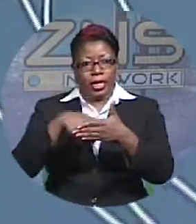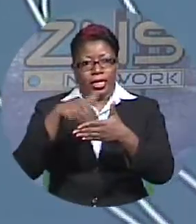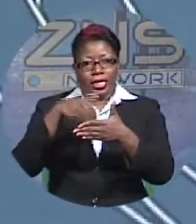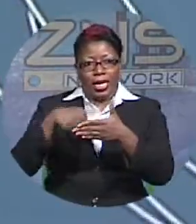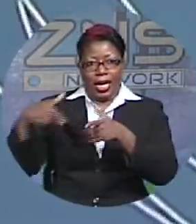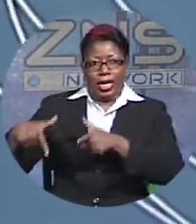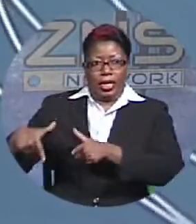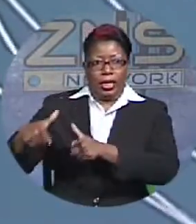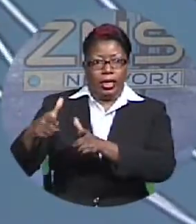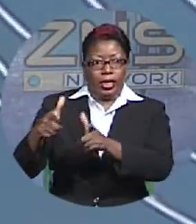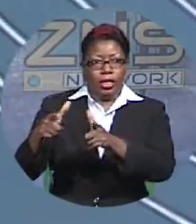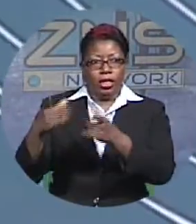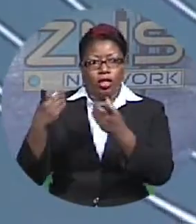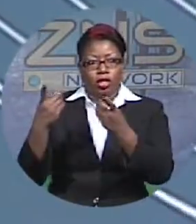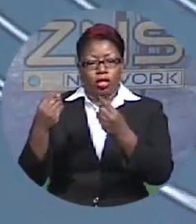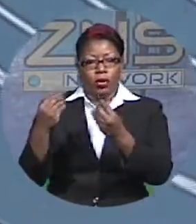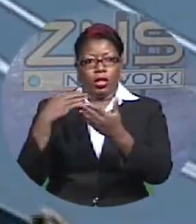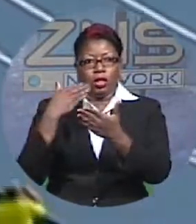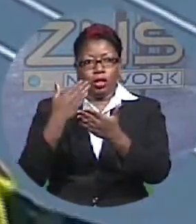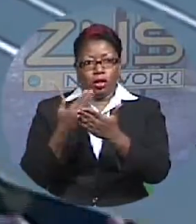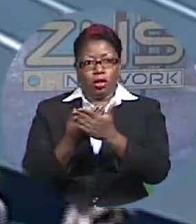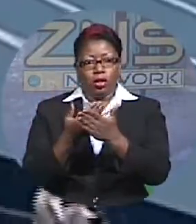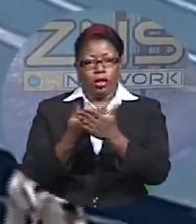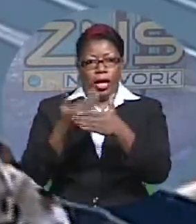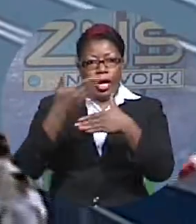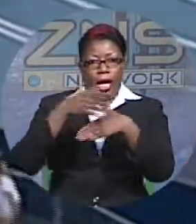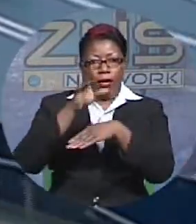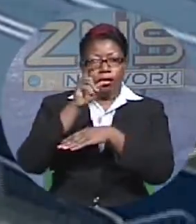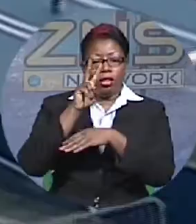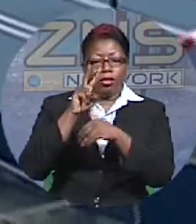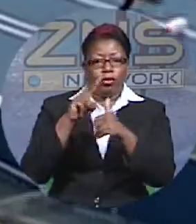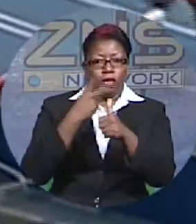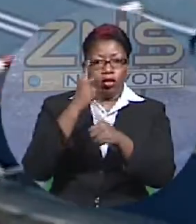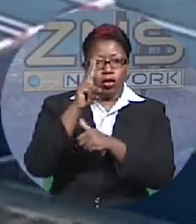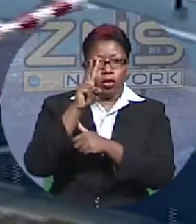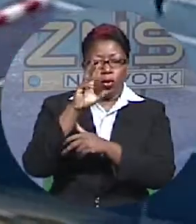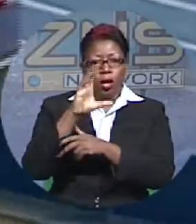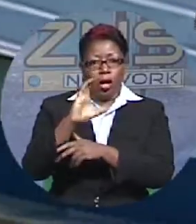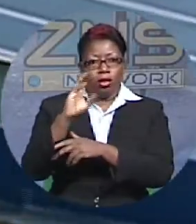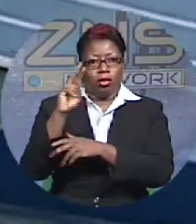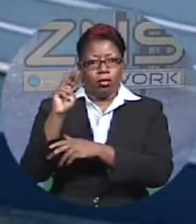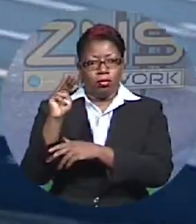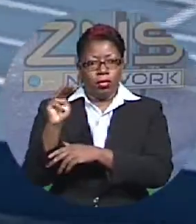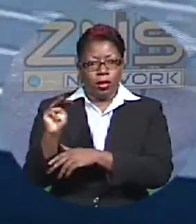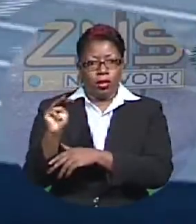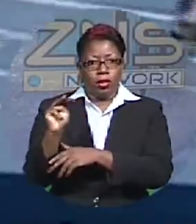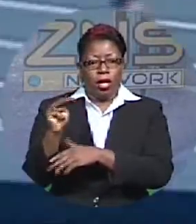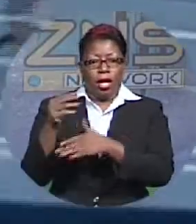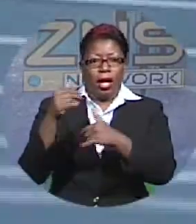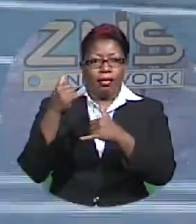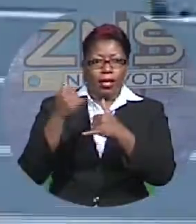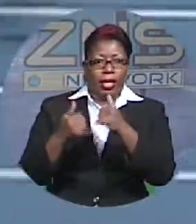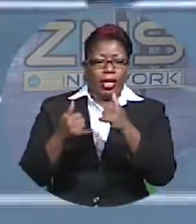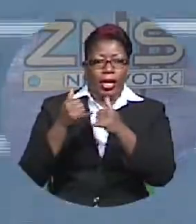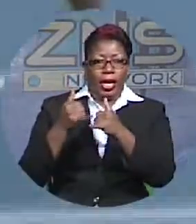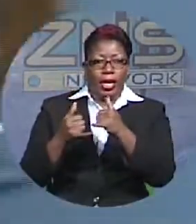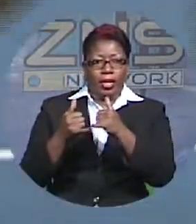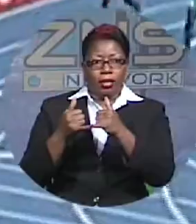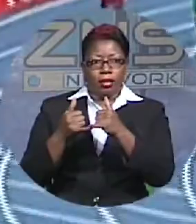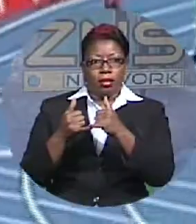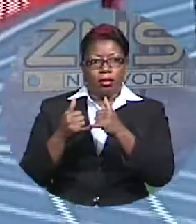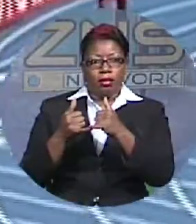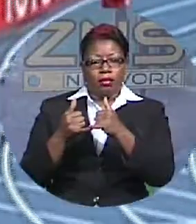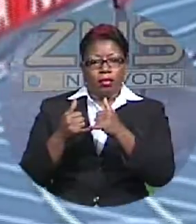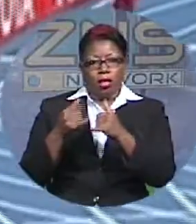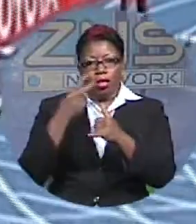leg, doing pretty well after the first 200, still in contention coming off that last hurdle off the curve. He seems